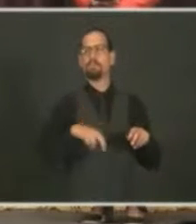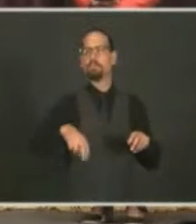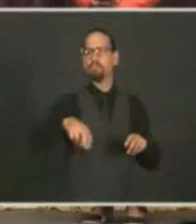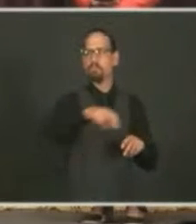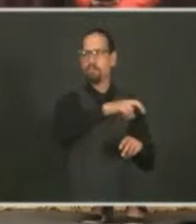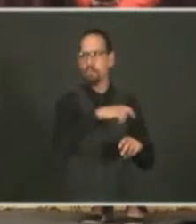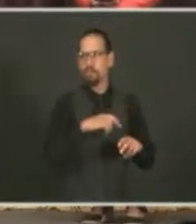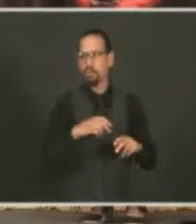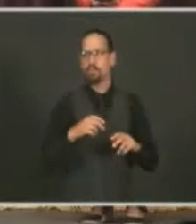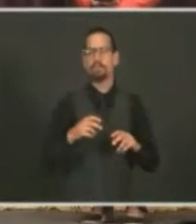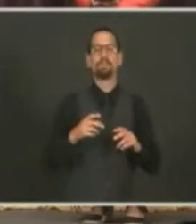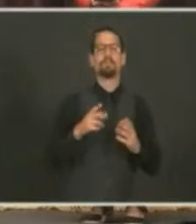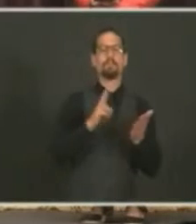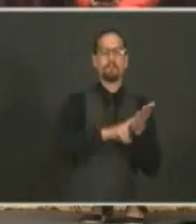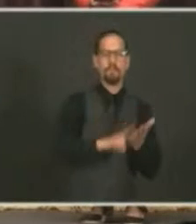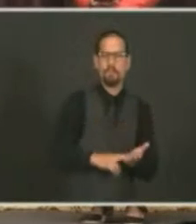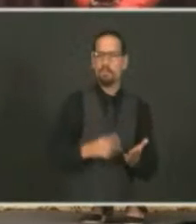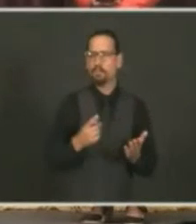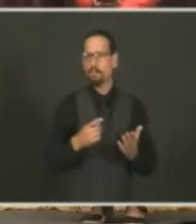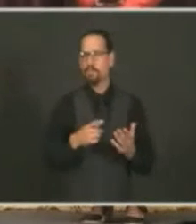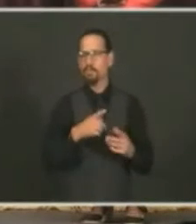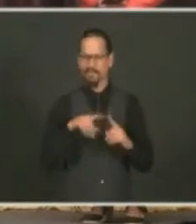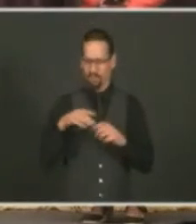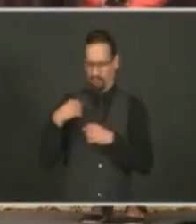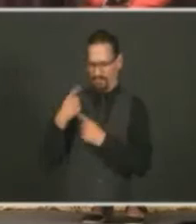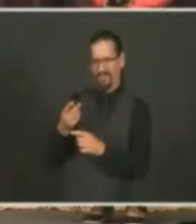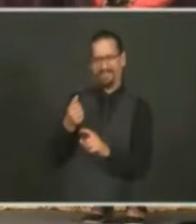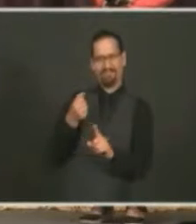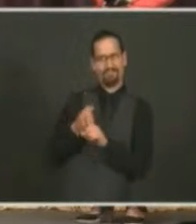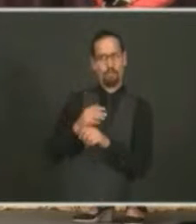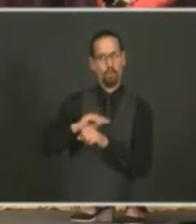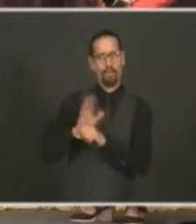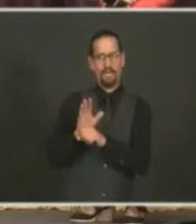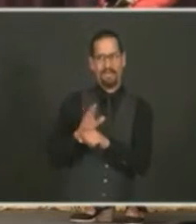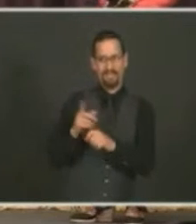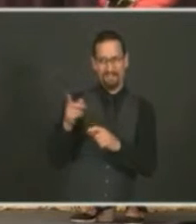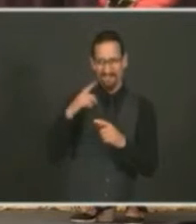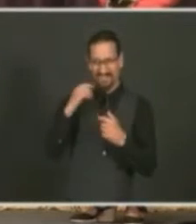With regard to COVID, as of a week or so ago, now they're able to go